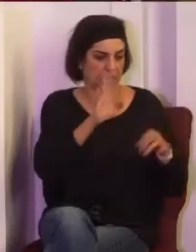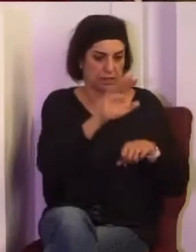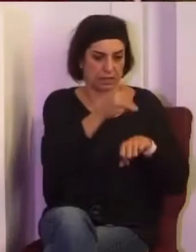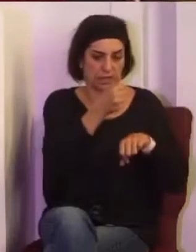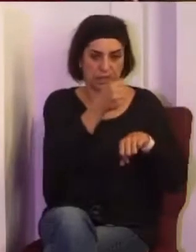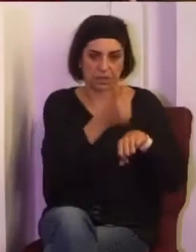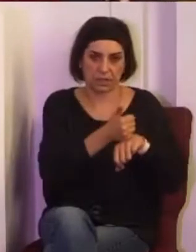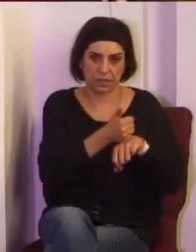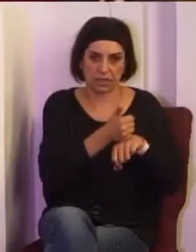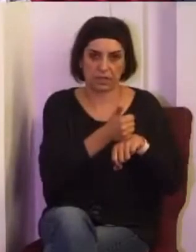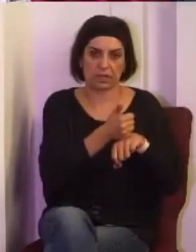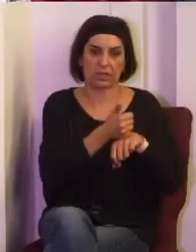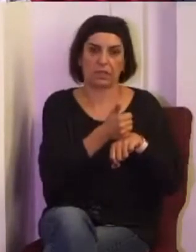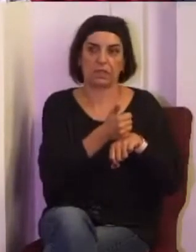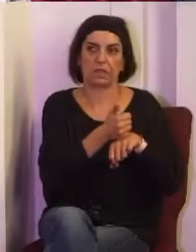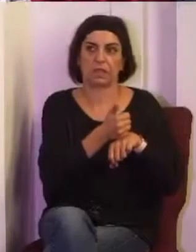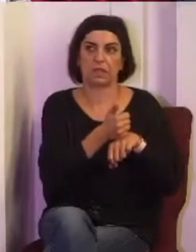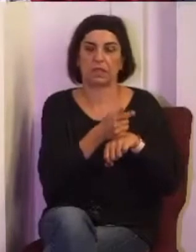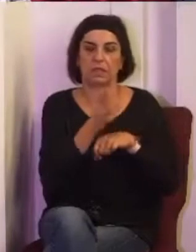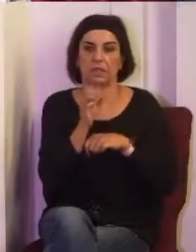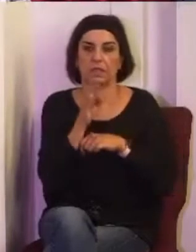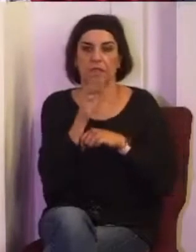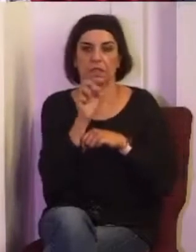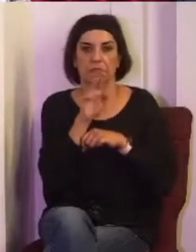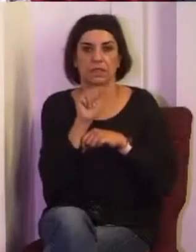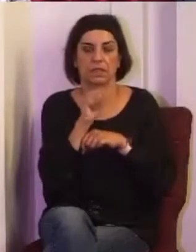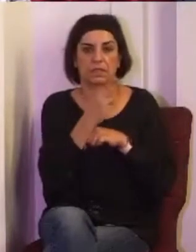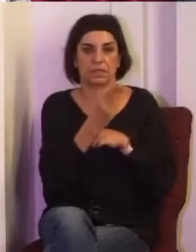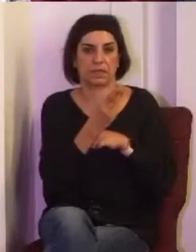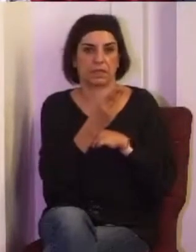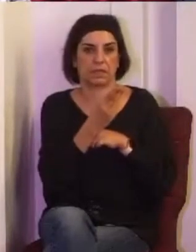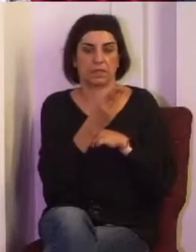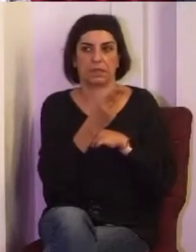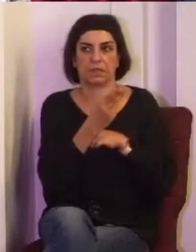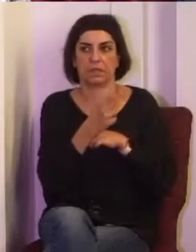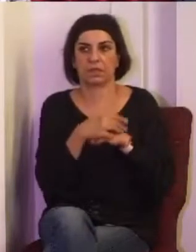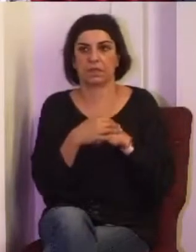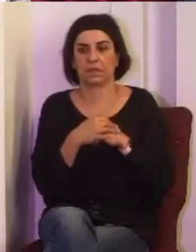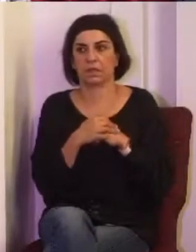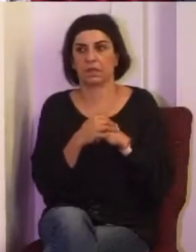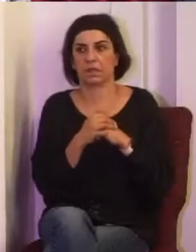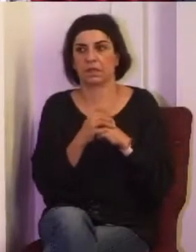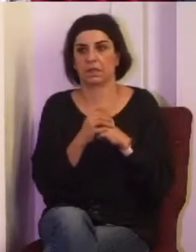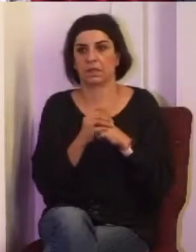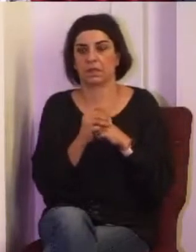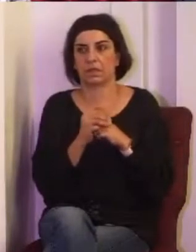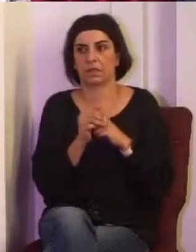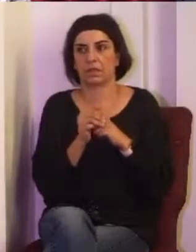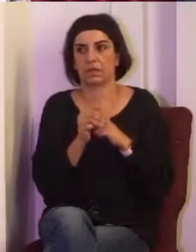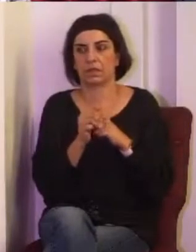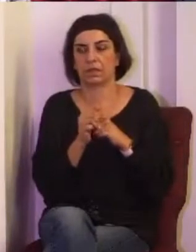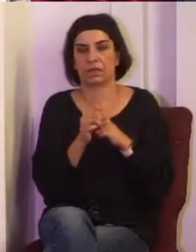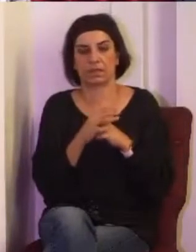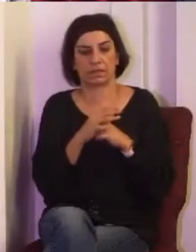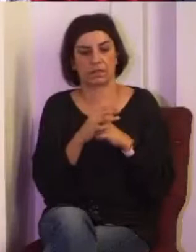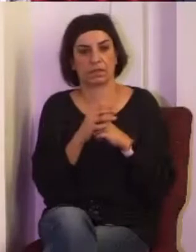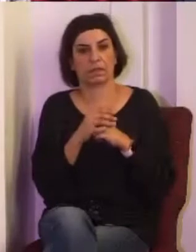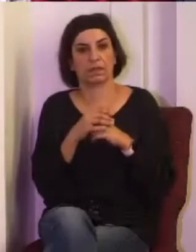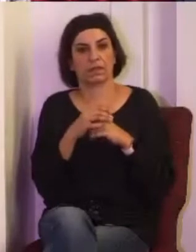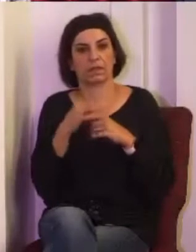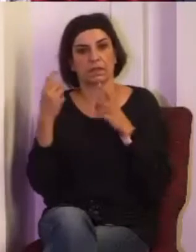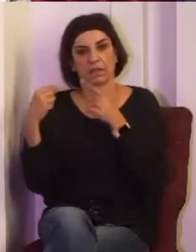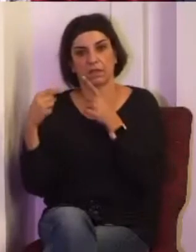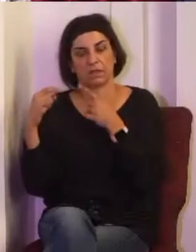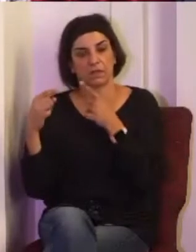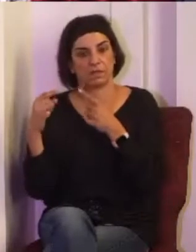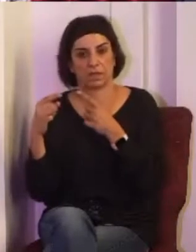famous ones was Deborah. They had judges set up to, if they had an argument, they had judges to fix that. But